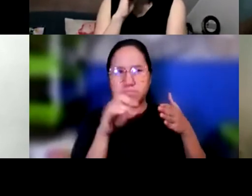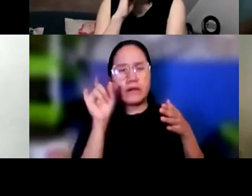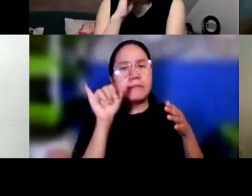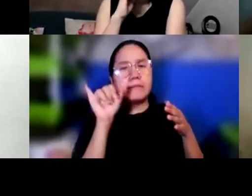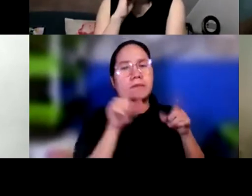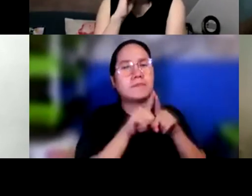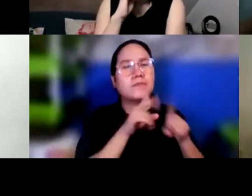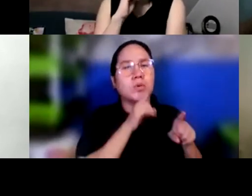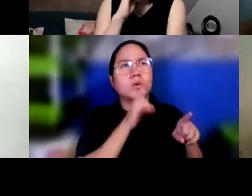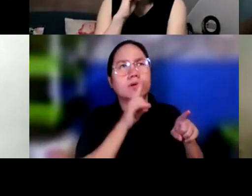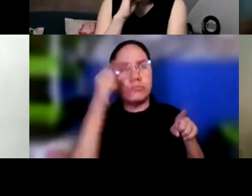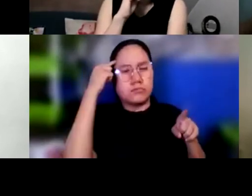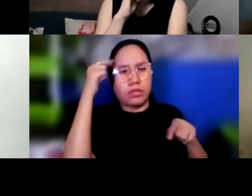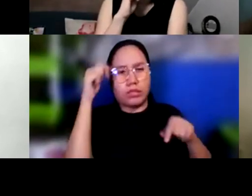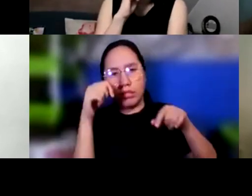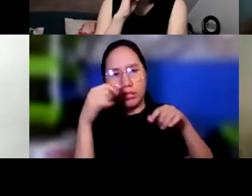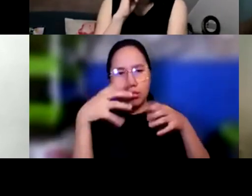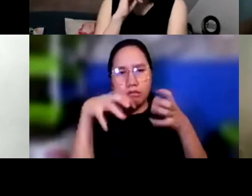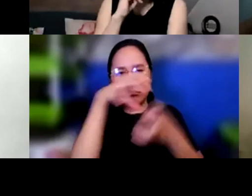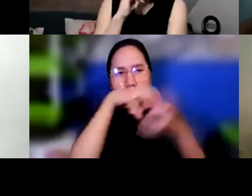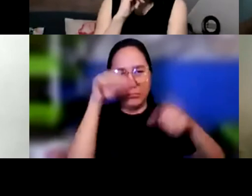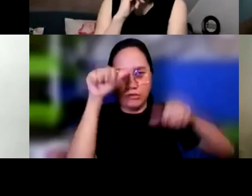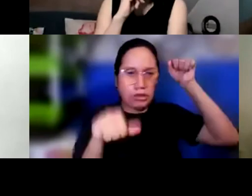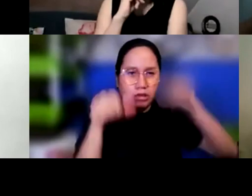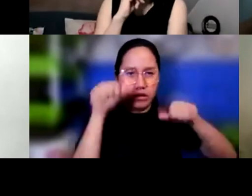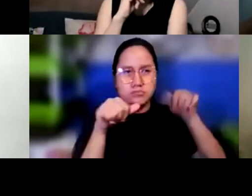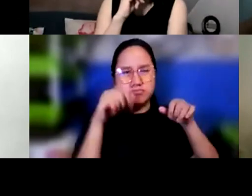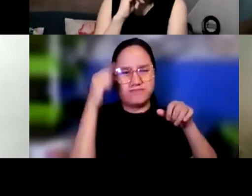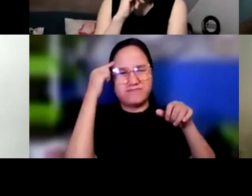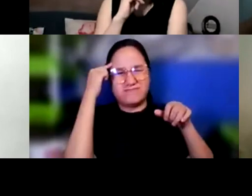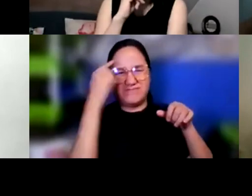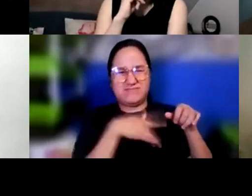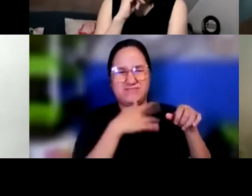that person with the project. So there's